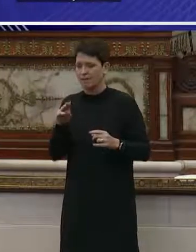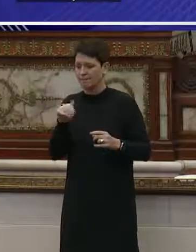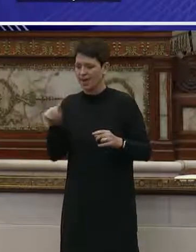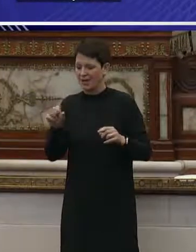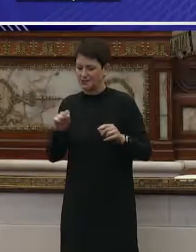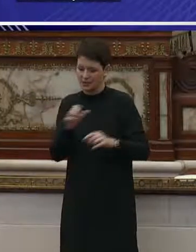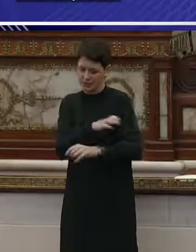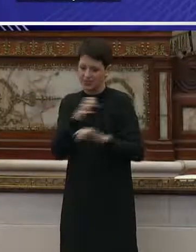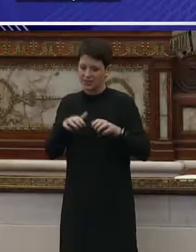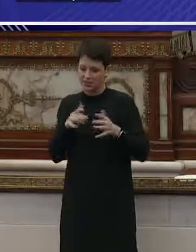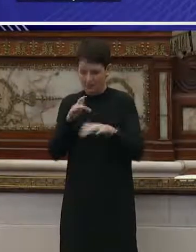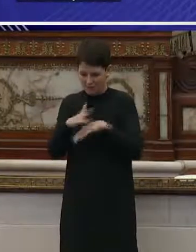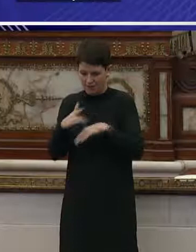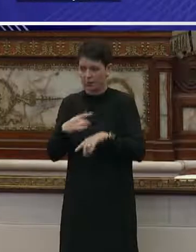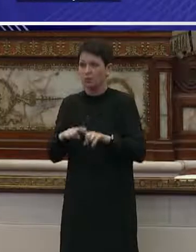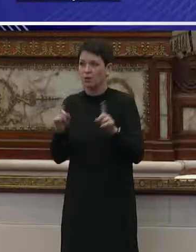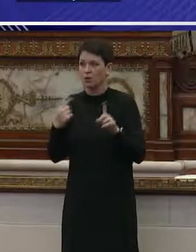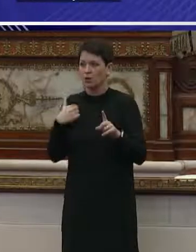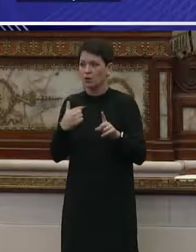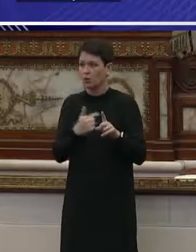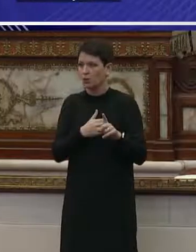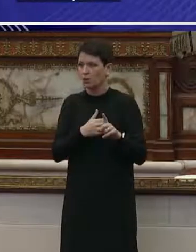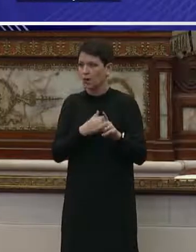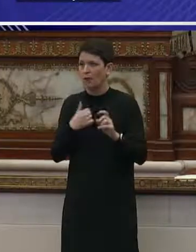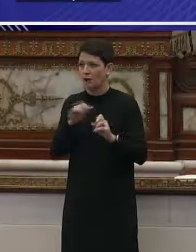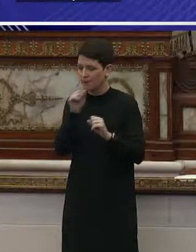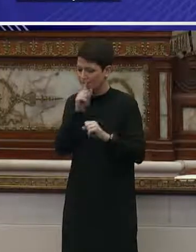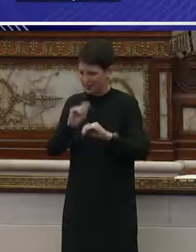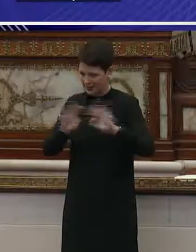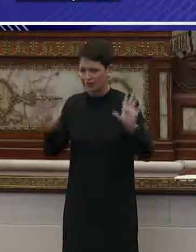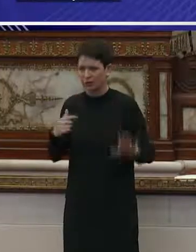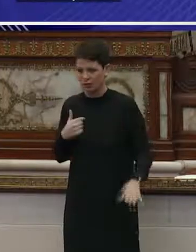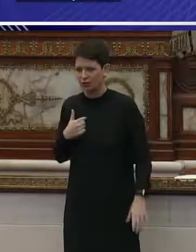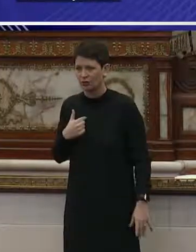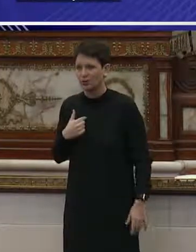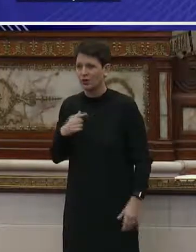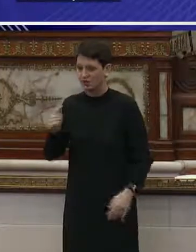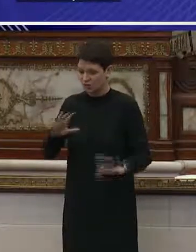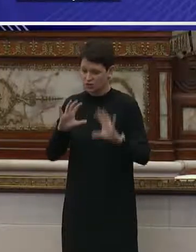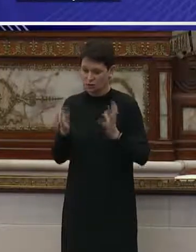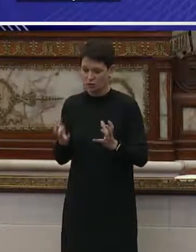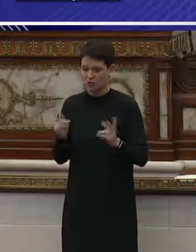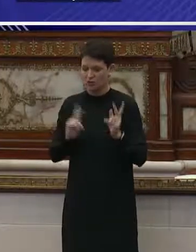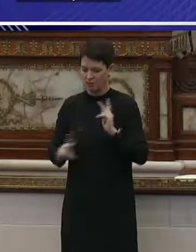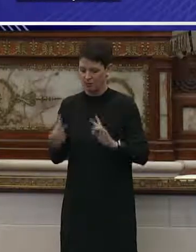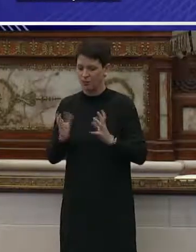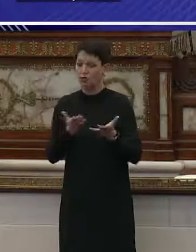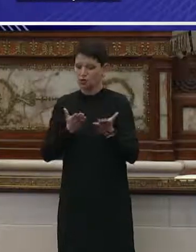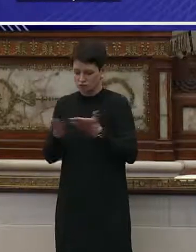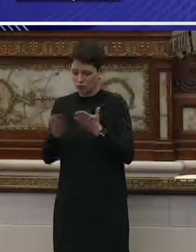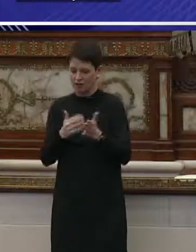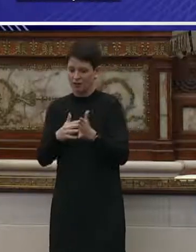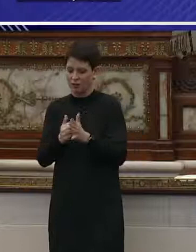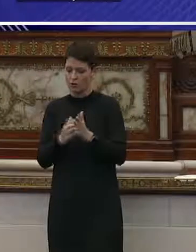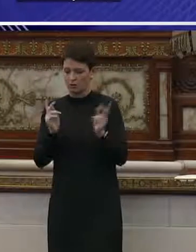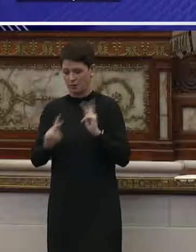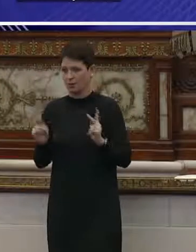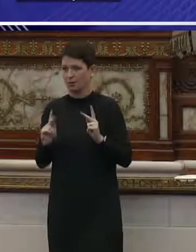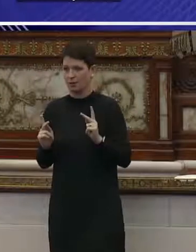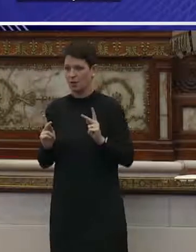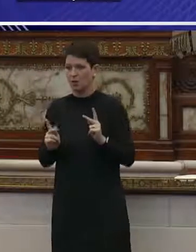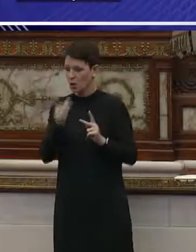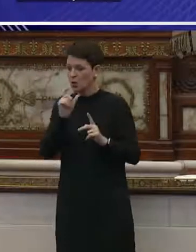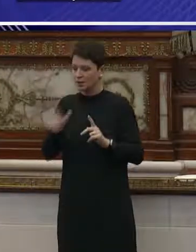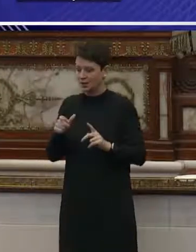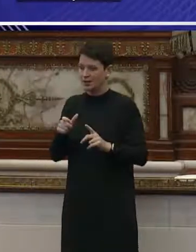that are available, but I want to make it clear that this is a group of individuals serving vulnerable individuals who